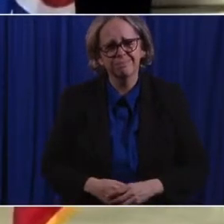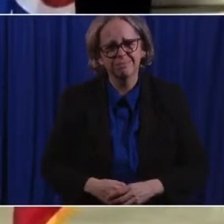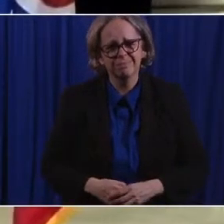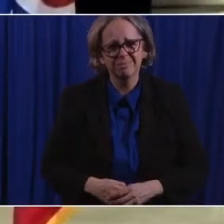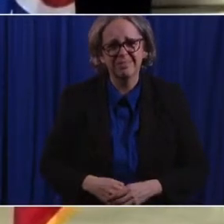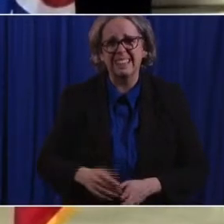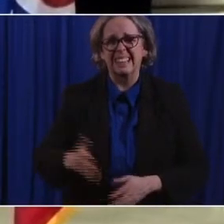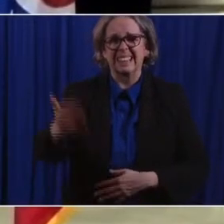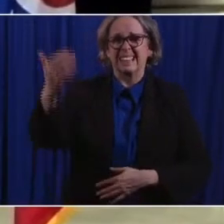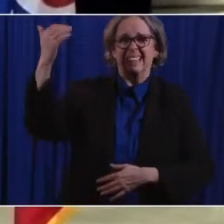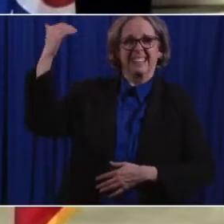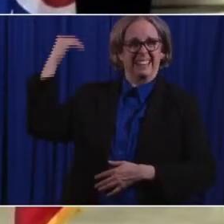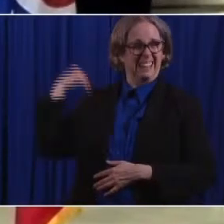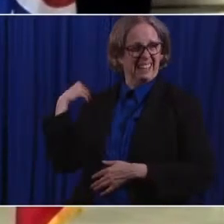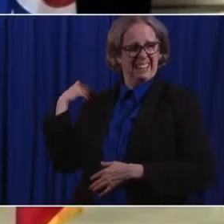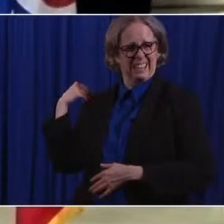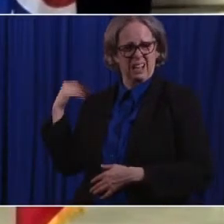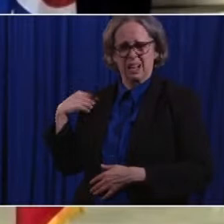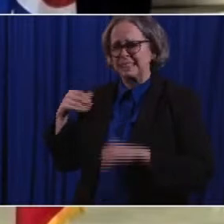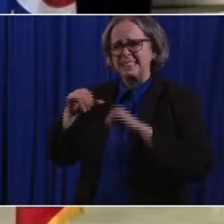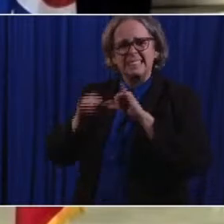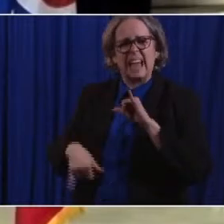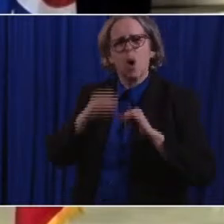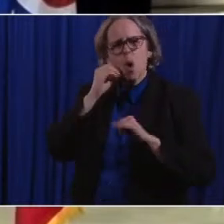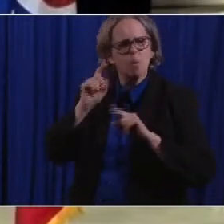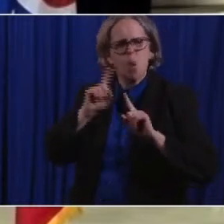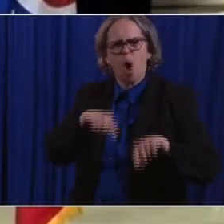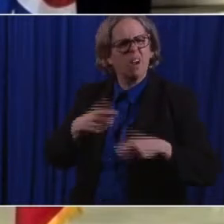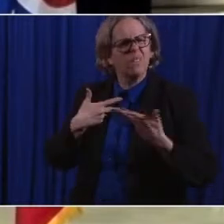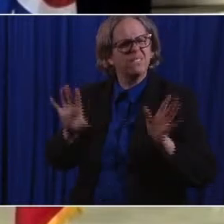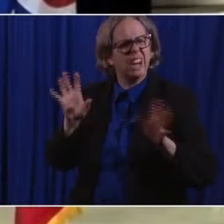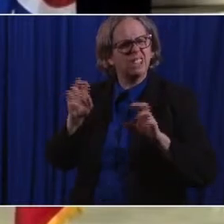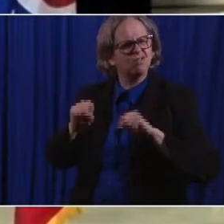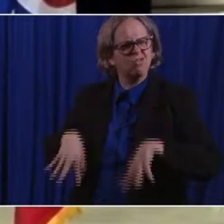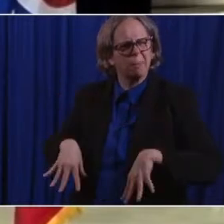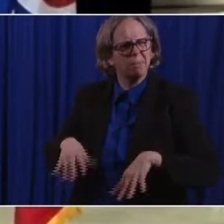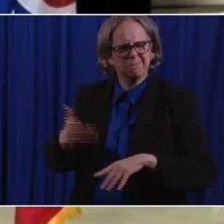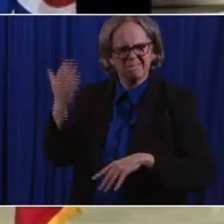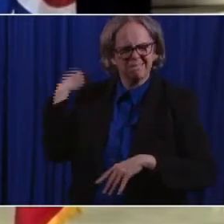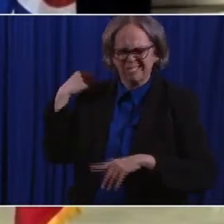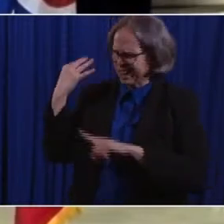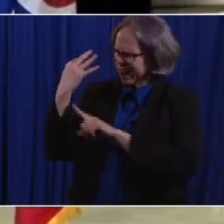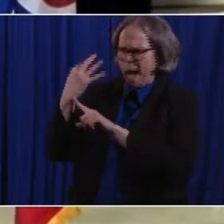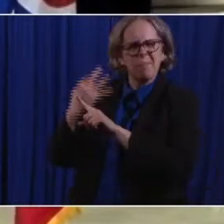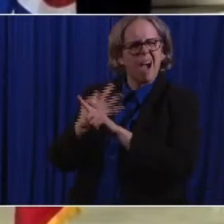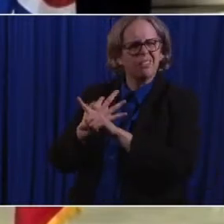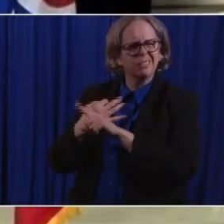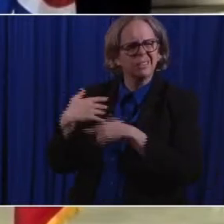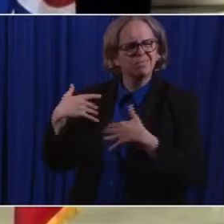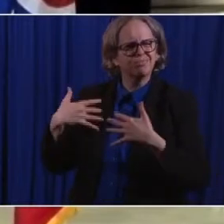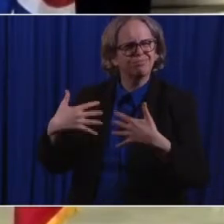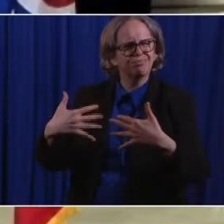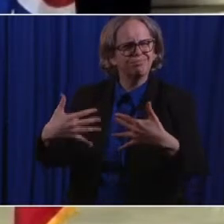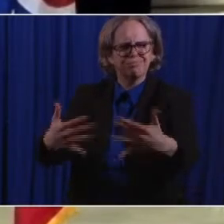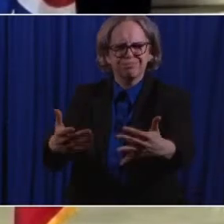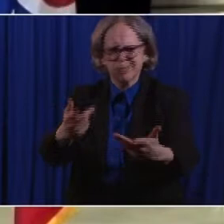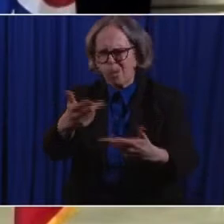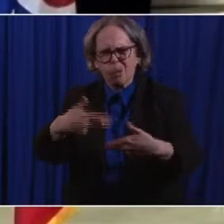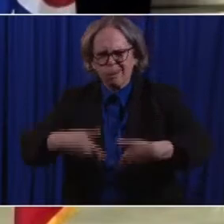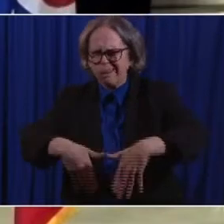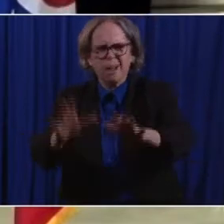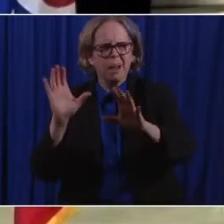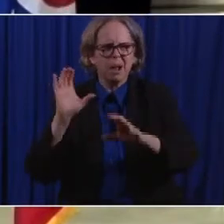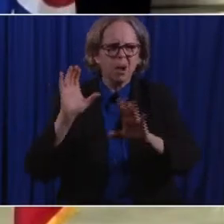have been able to do that. We just ask and advise that we take as many safety precautions as we can to create